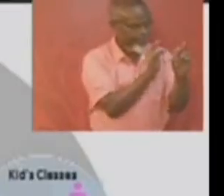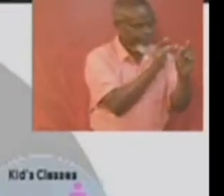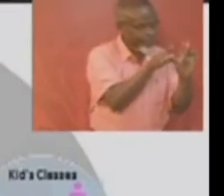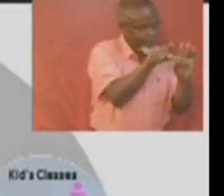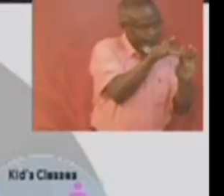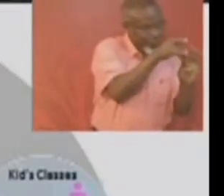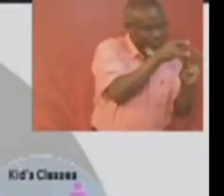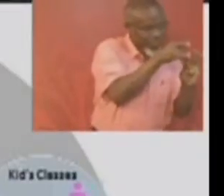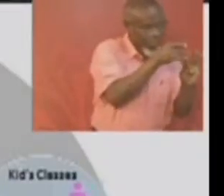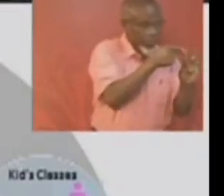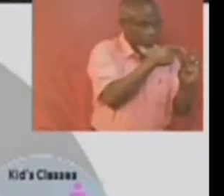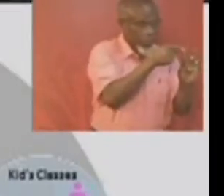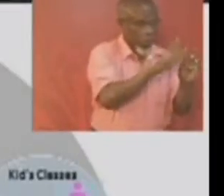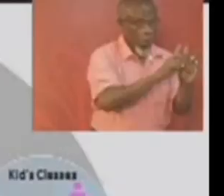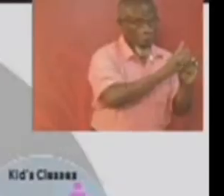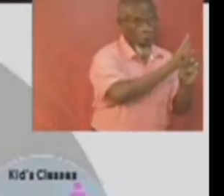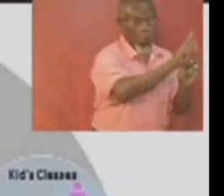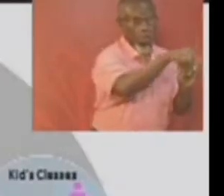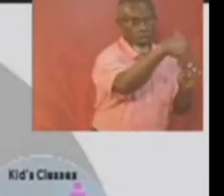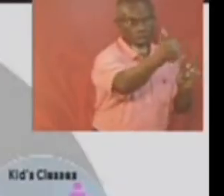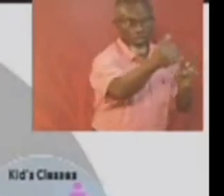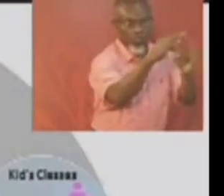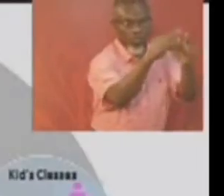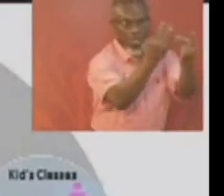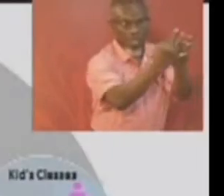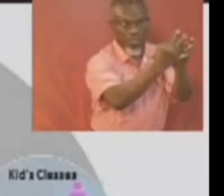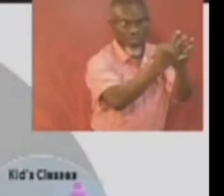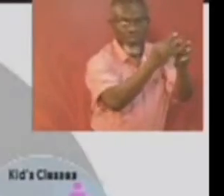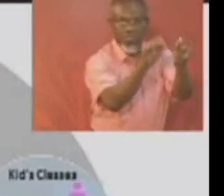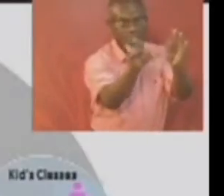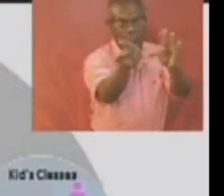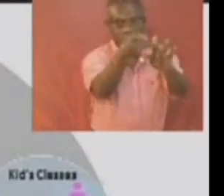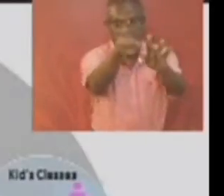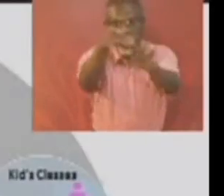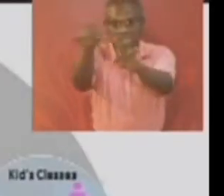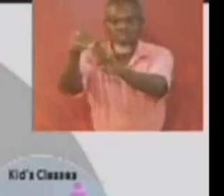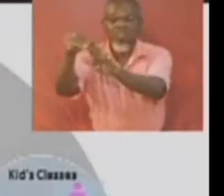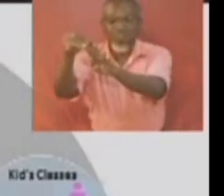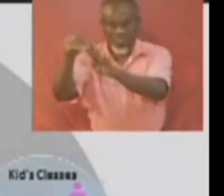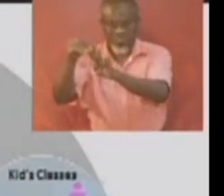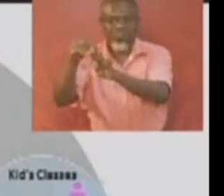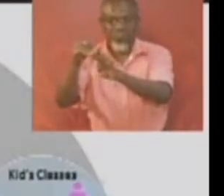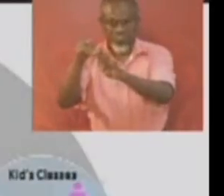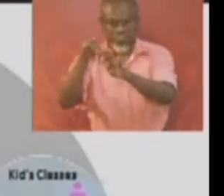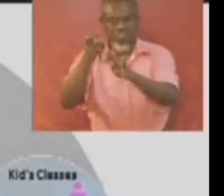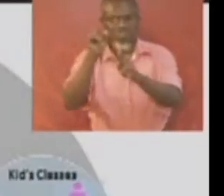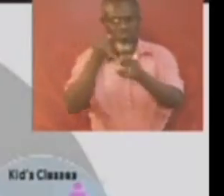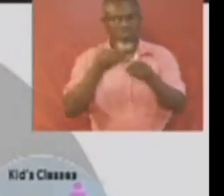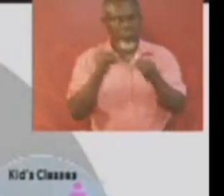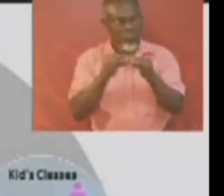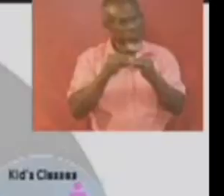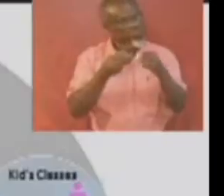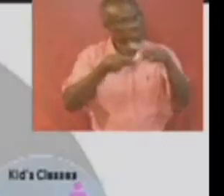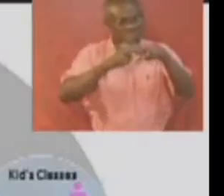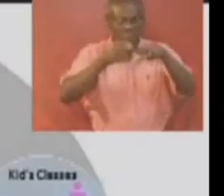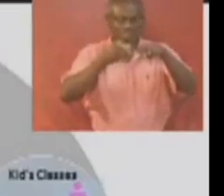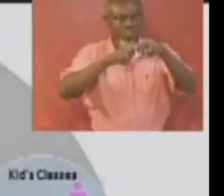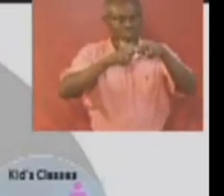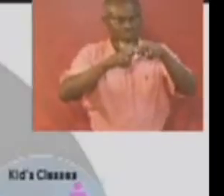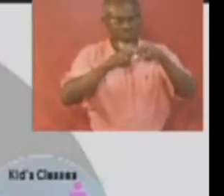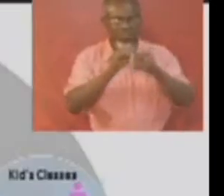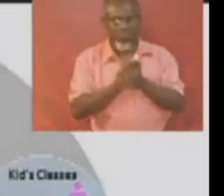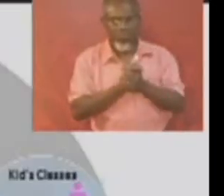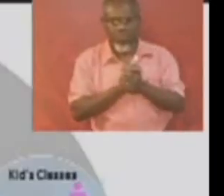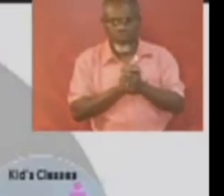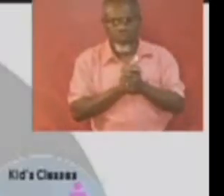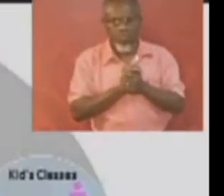those members of the small line, the other exercise crews and people that may have interacted with that grouping. And the reason